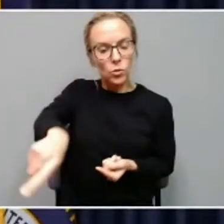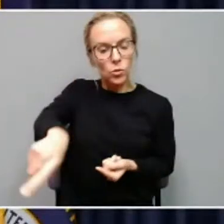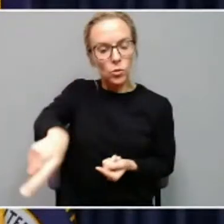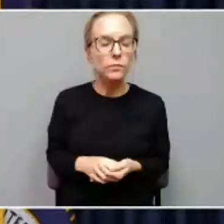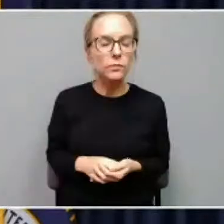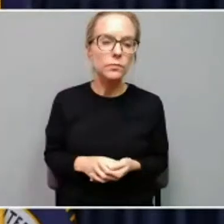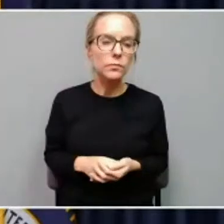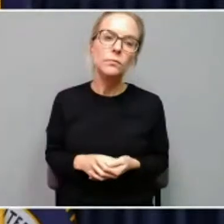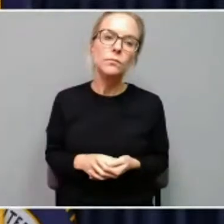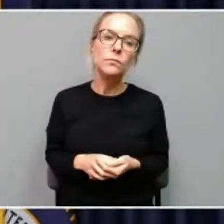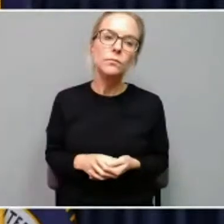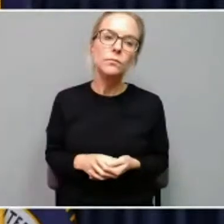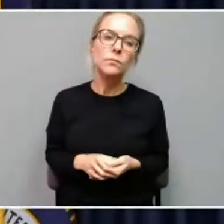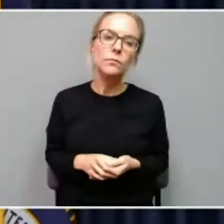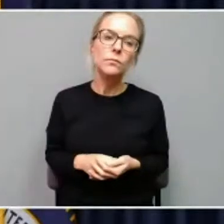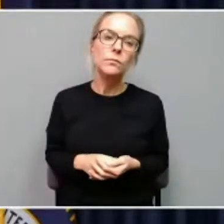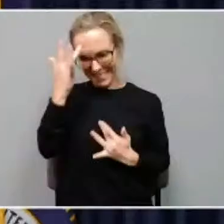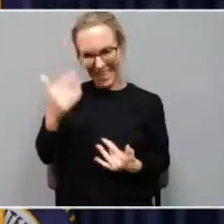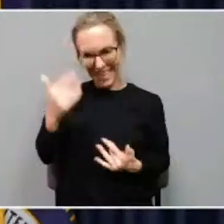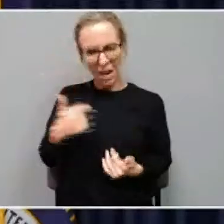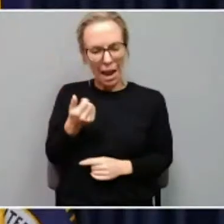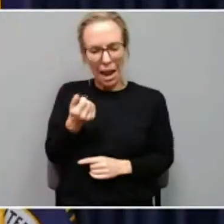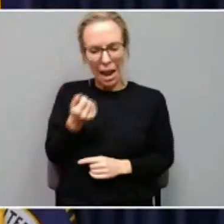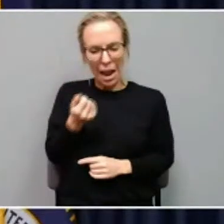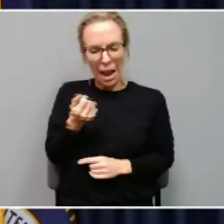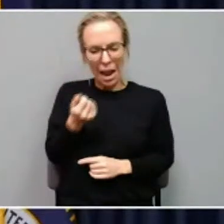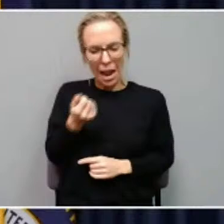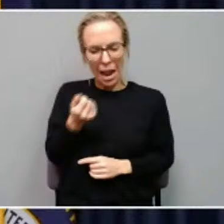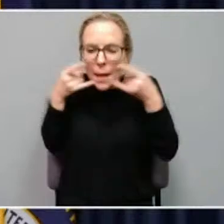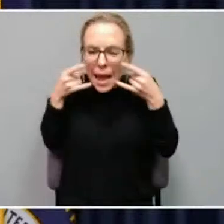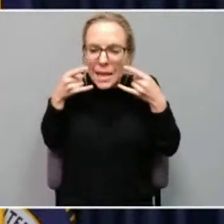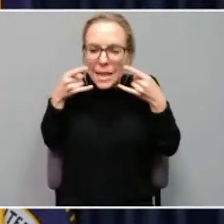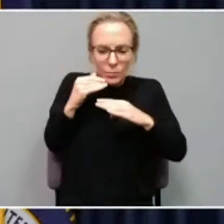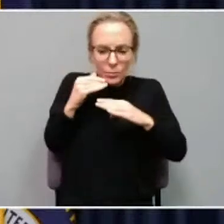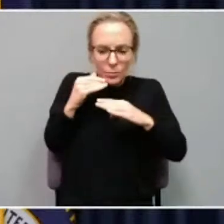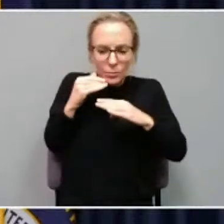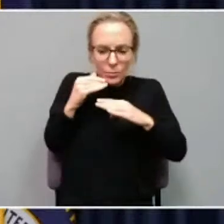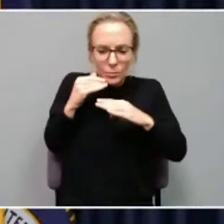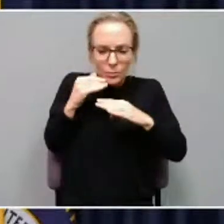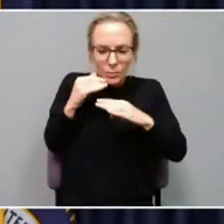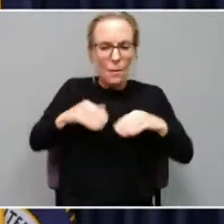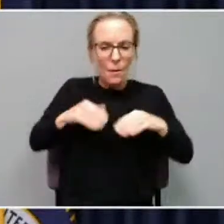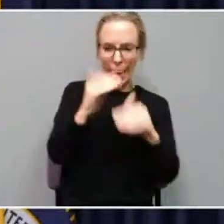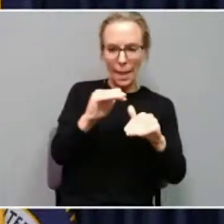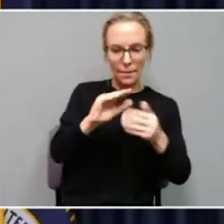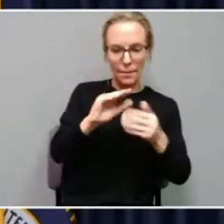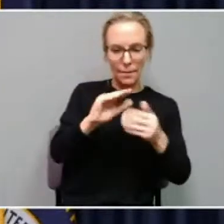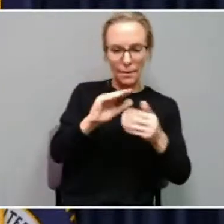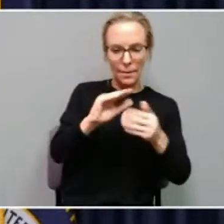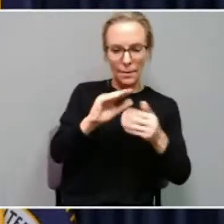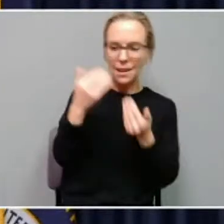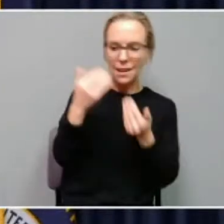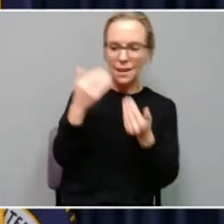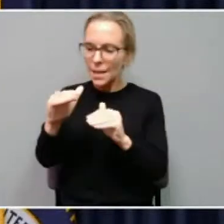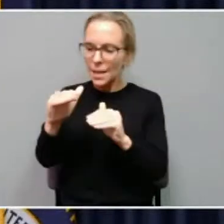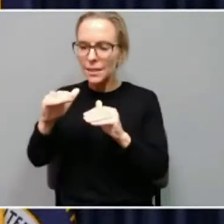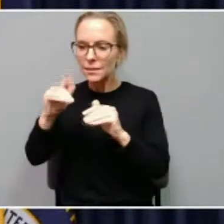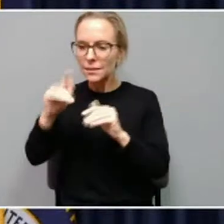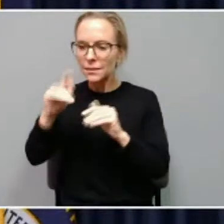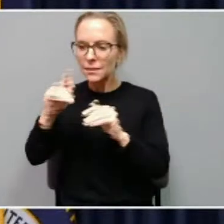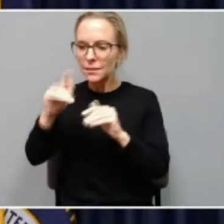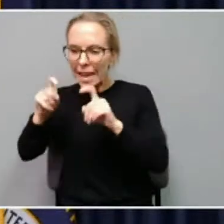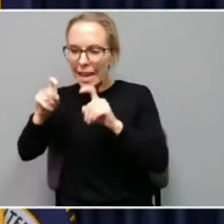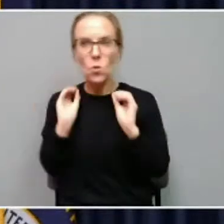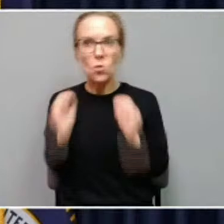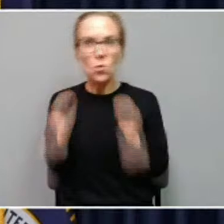When I got sick, we only had a few masks to protect us. We had limited PPE, we had limited testing, we had no idea